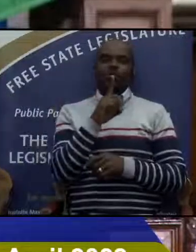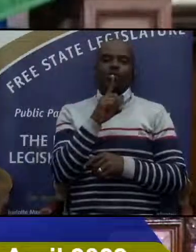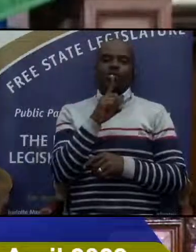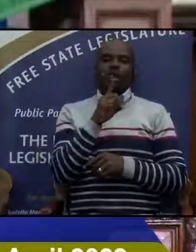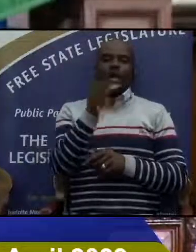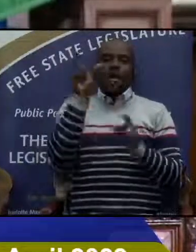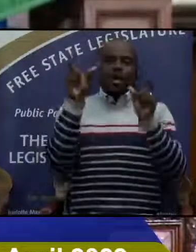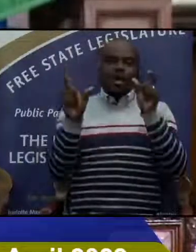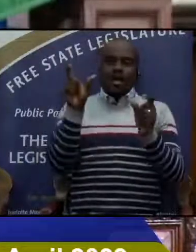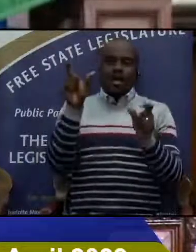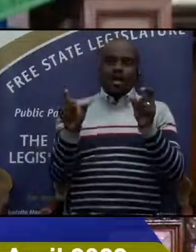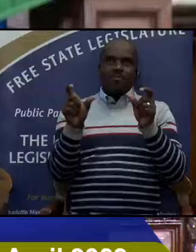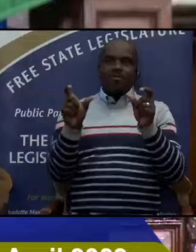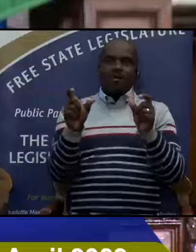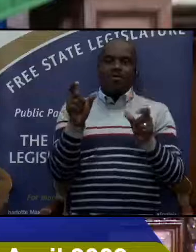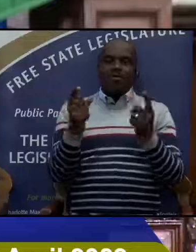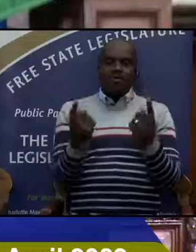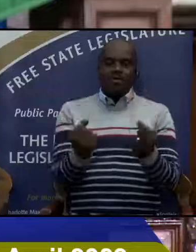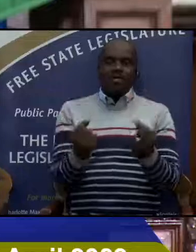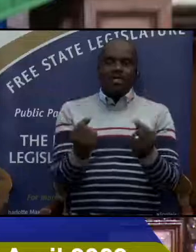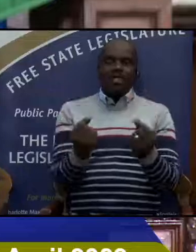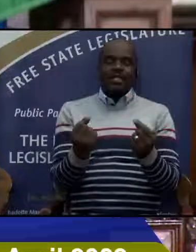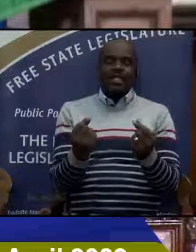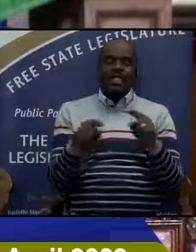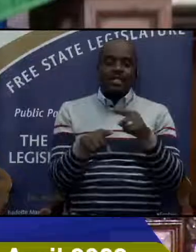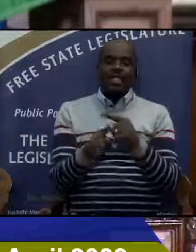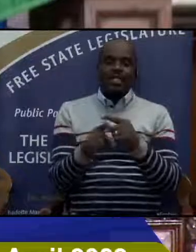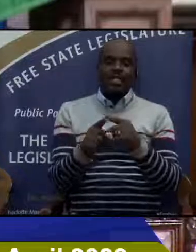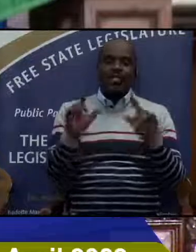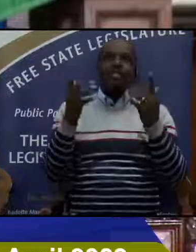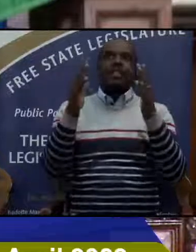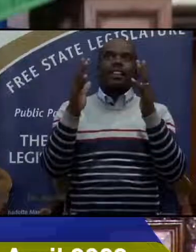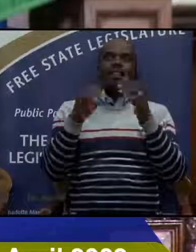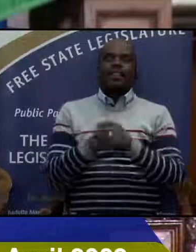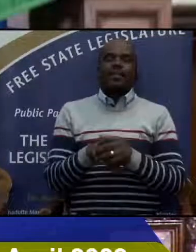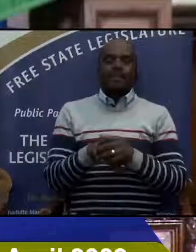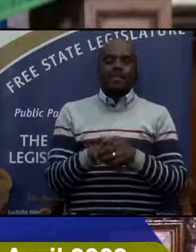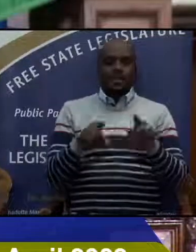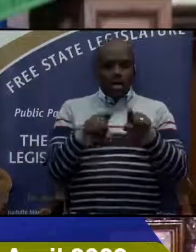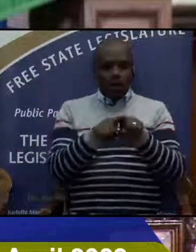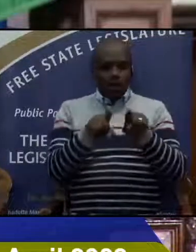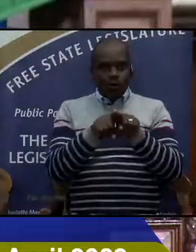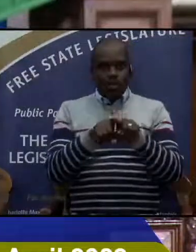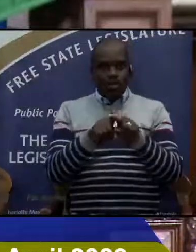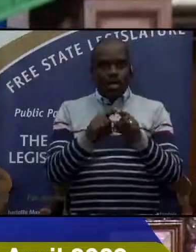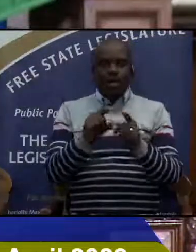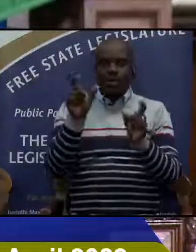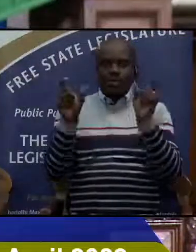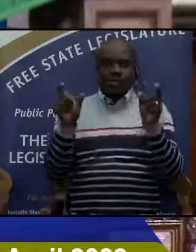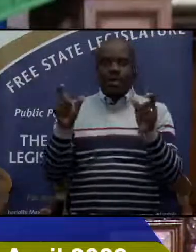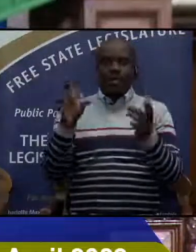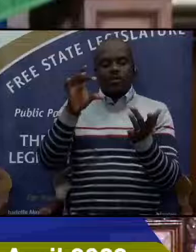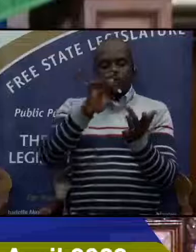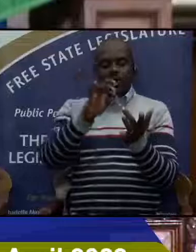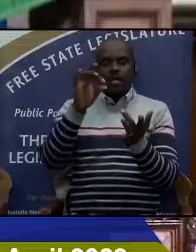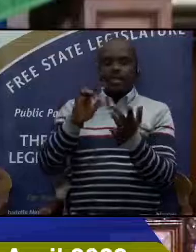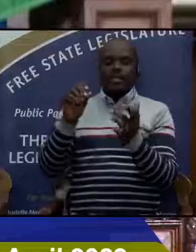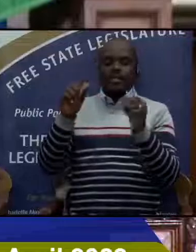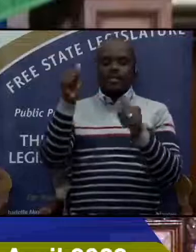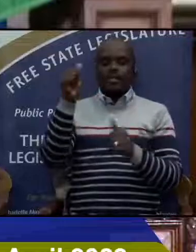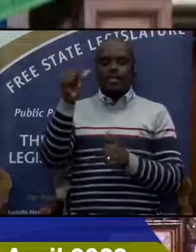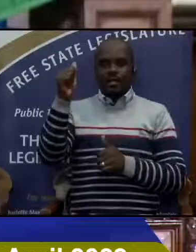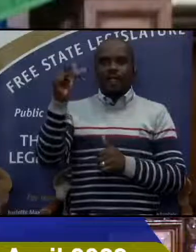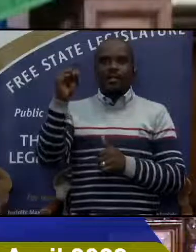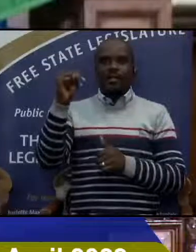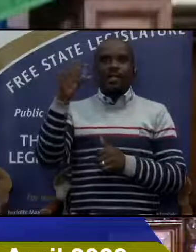can only be evil. Similarly, people who vote for the ANC while they and their children are unemployed, while they live